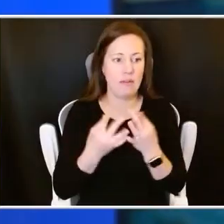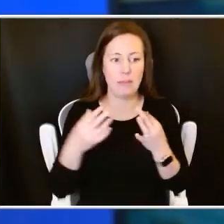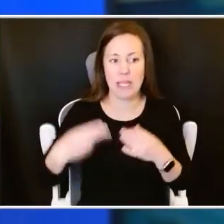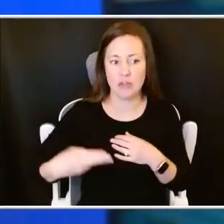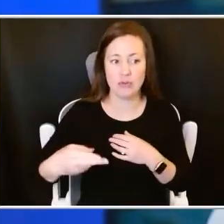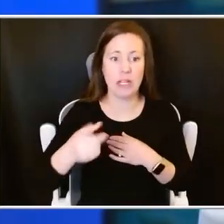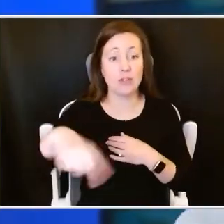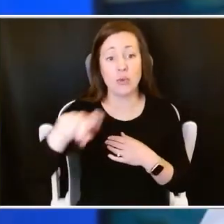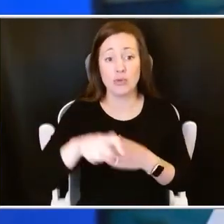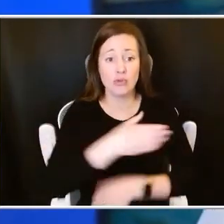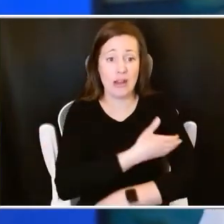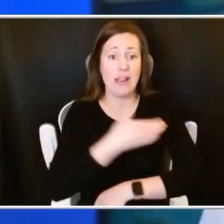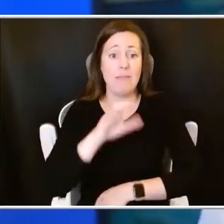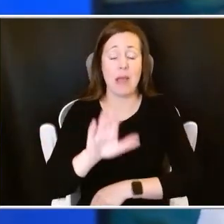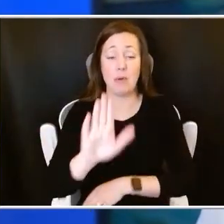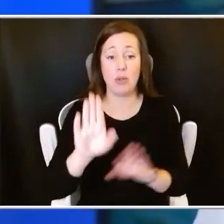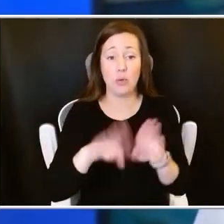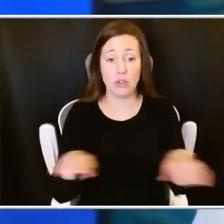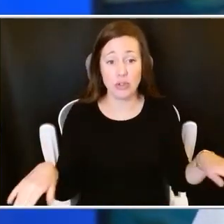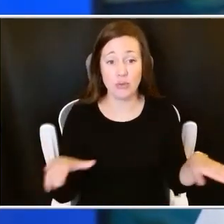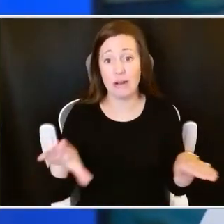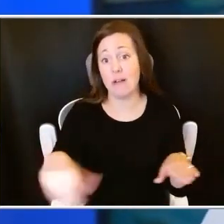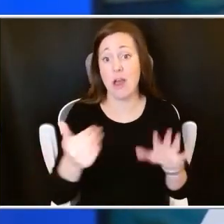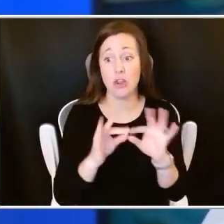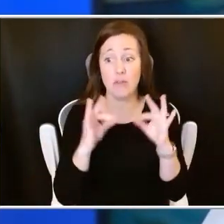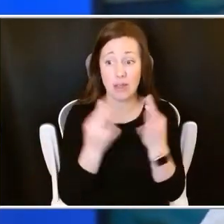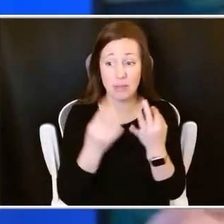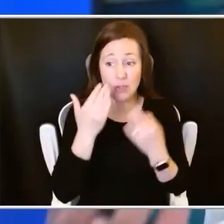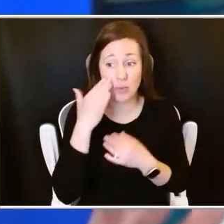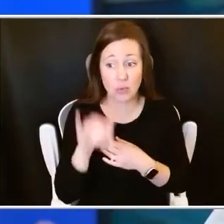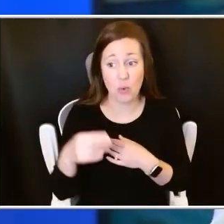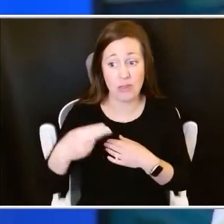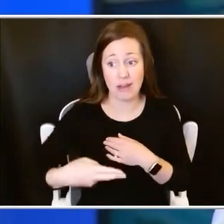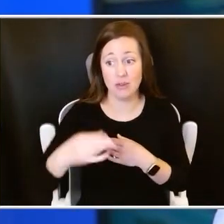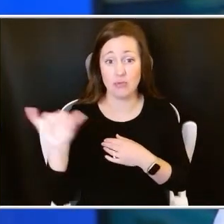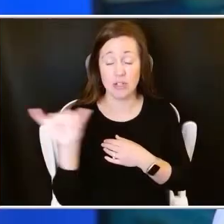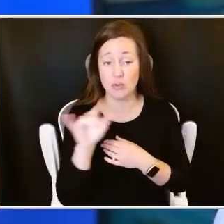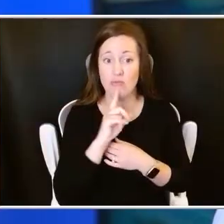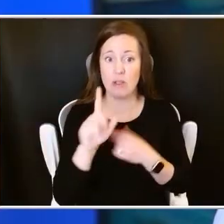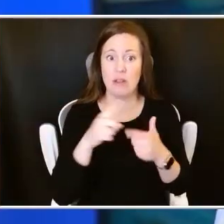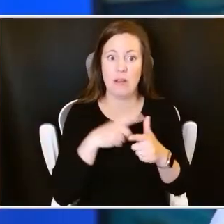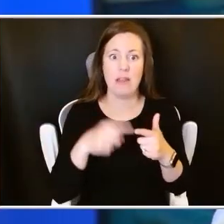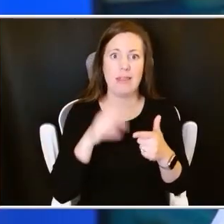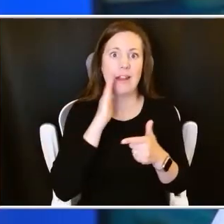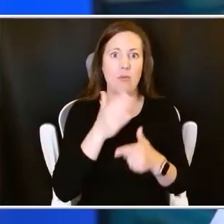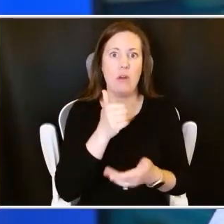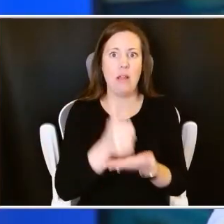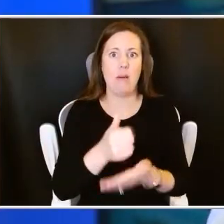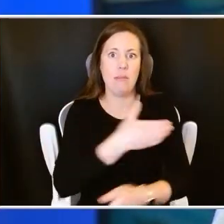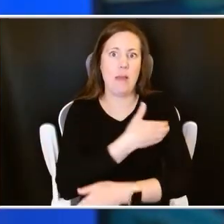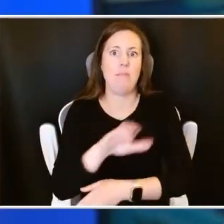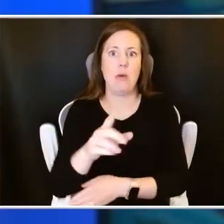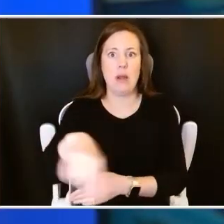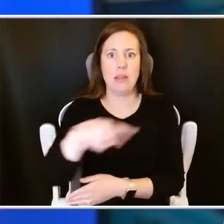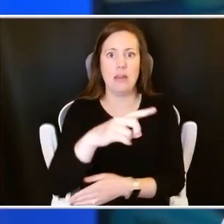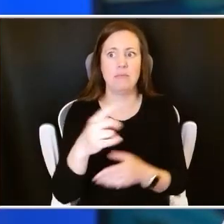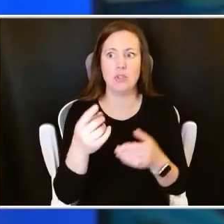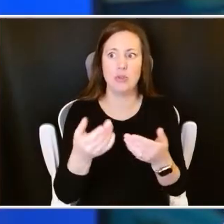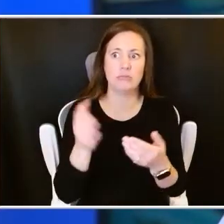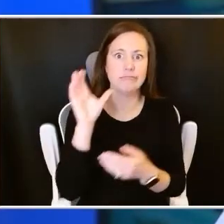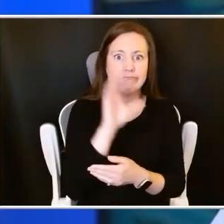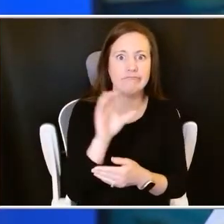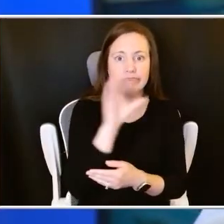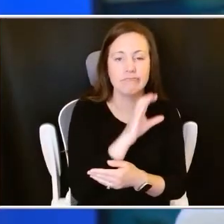empower your children and your other family members to know that history, which would then empower them to seek care sooner, seek their